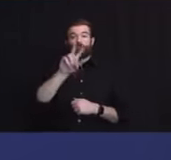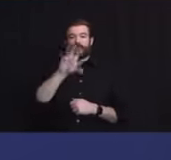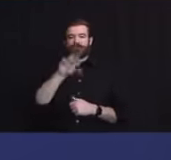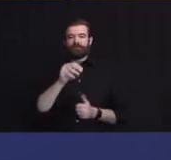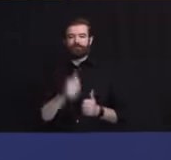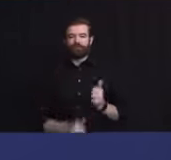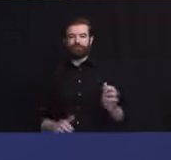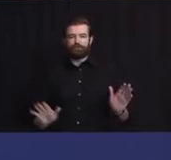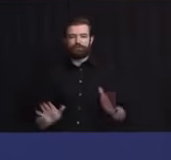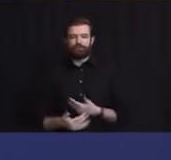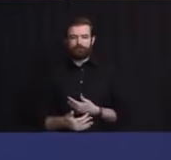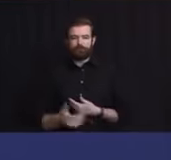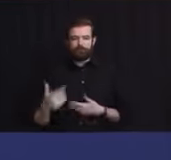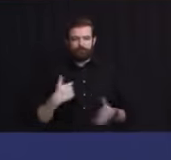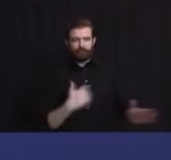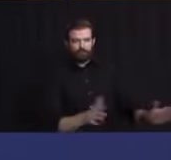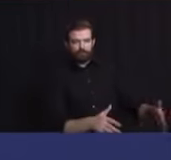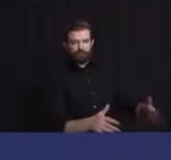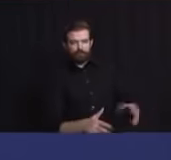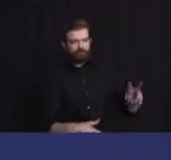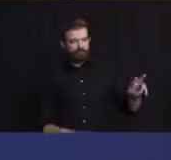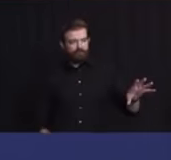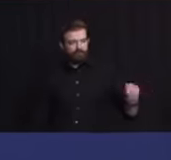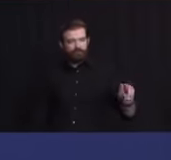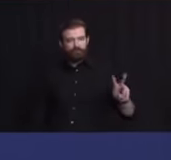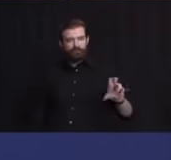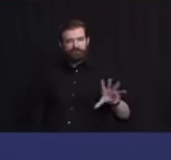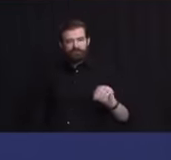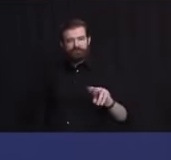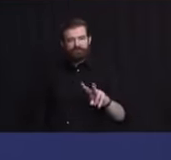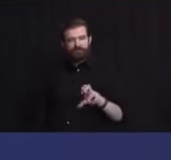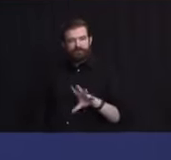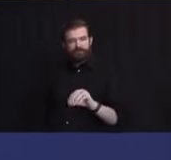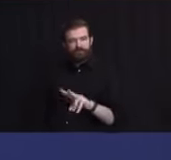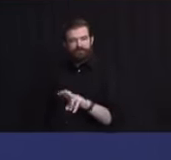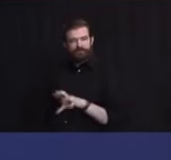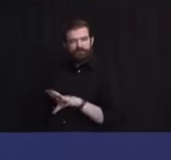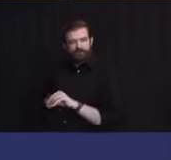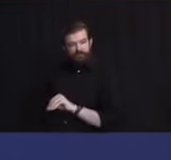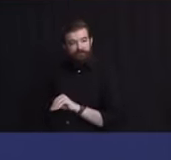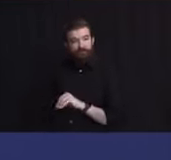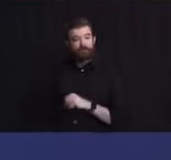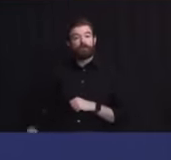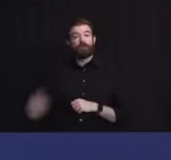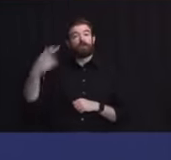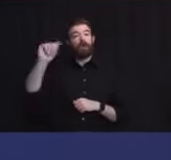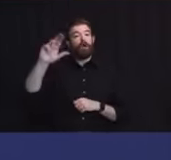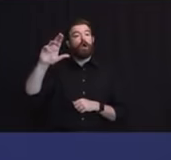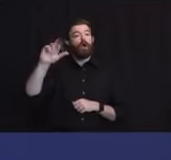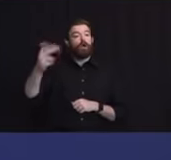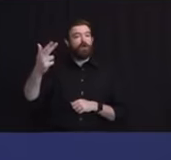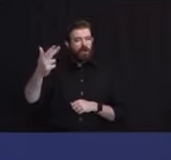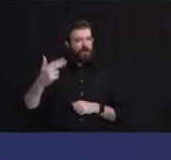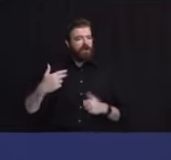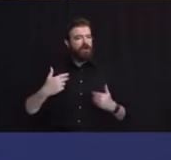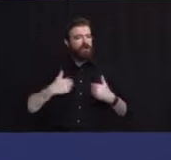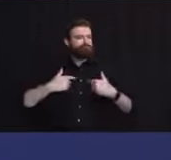So that's an important point. These places, you look at the Baccarat Harrah's with their big convention center, they've got a